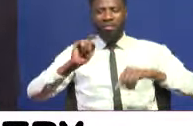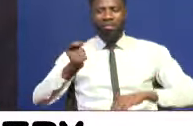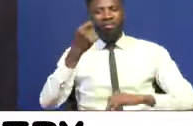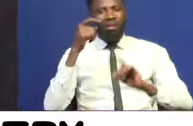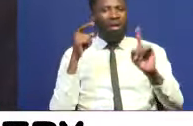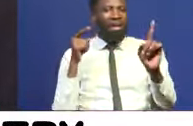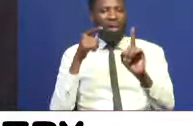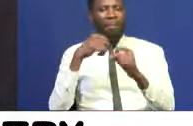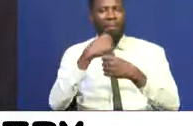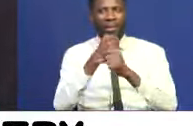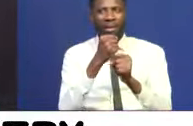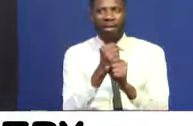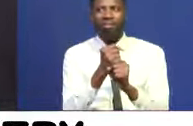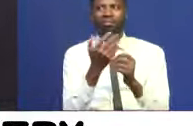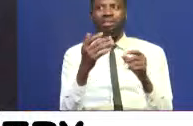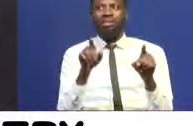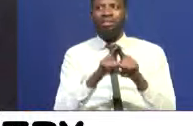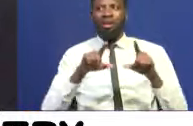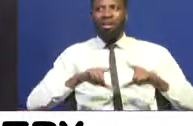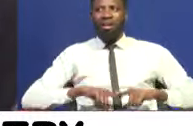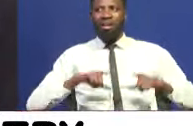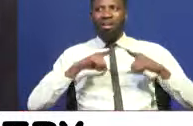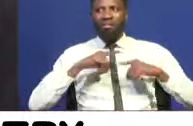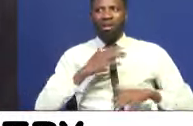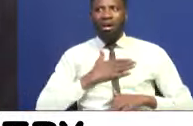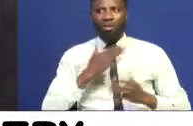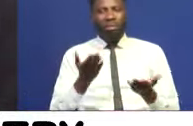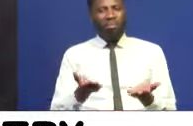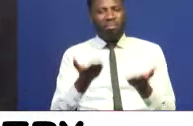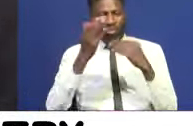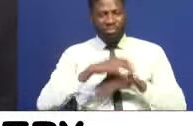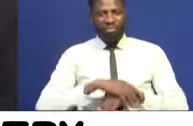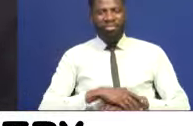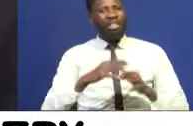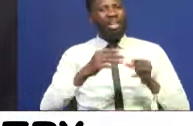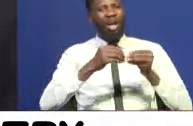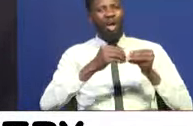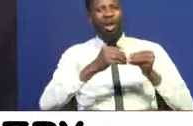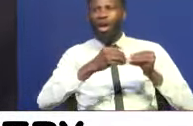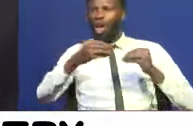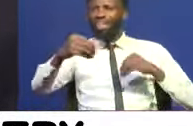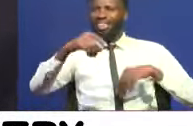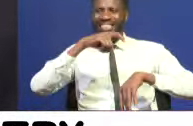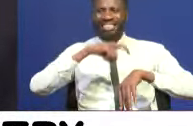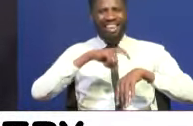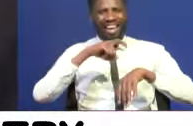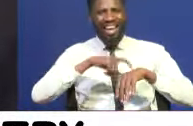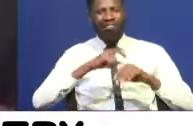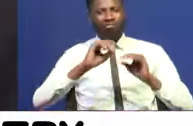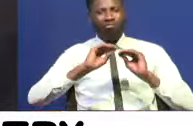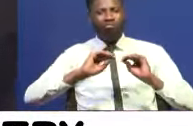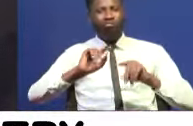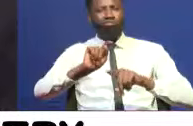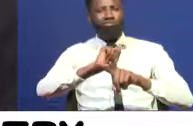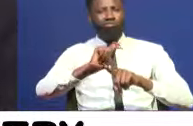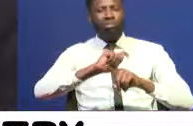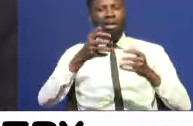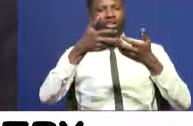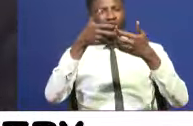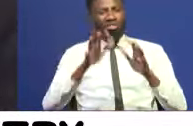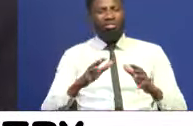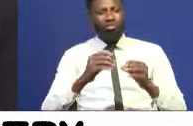and improve our lives. It takes a long time to educate engineers, to make the